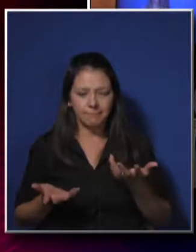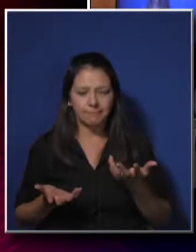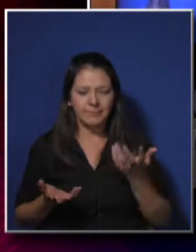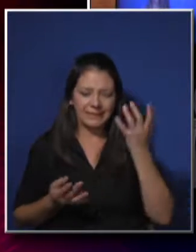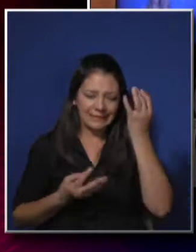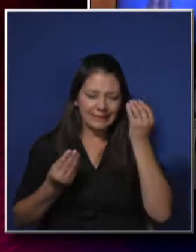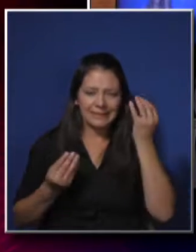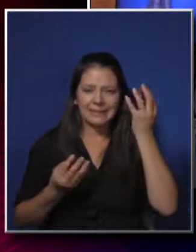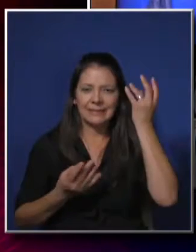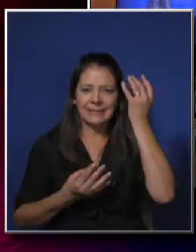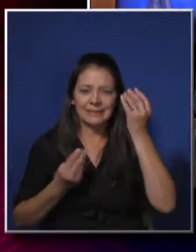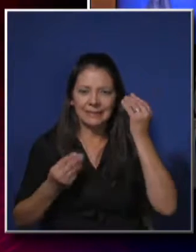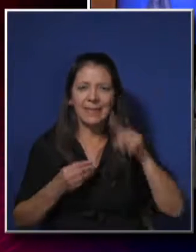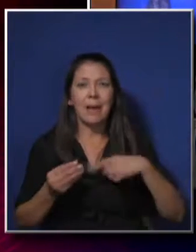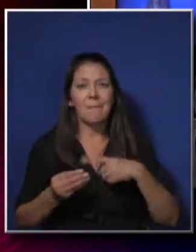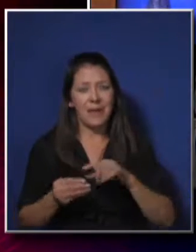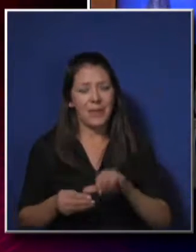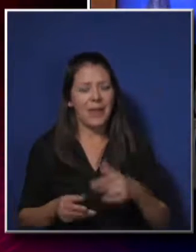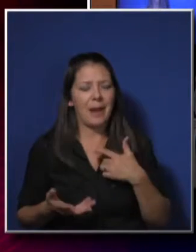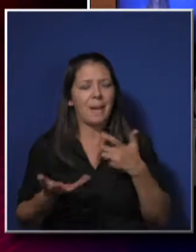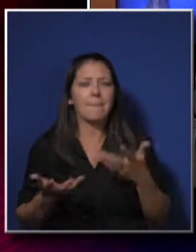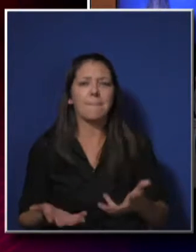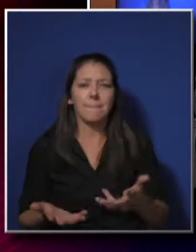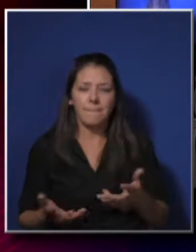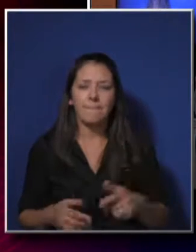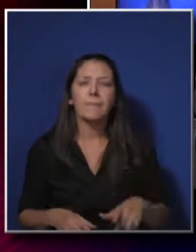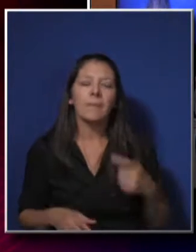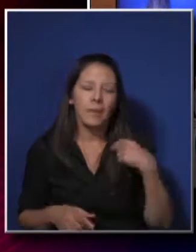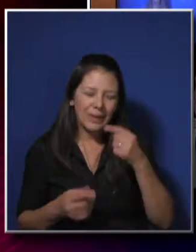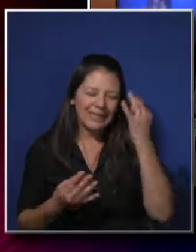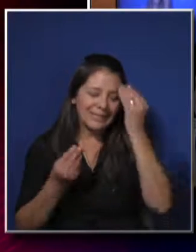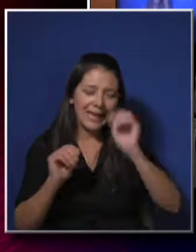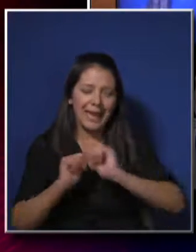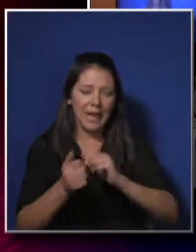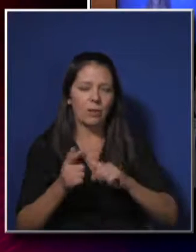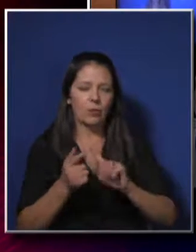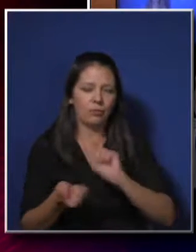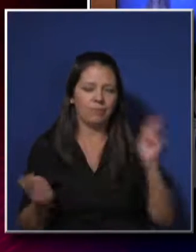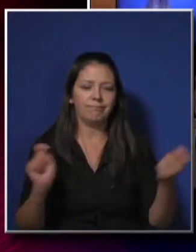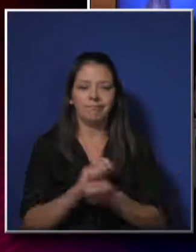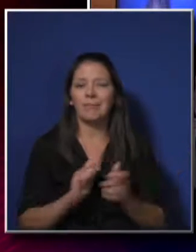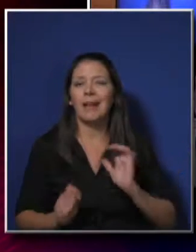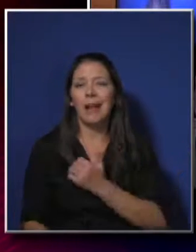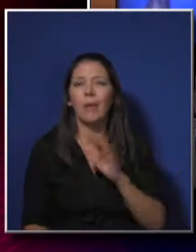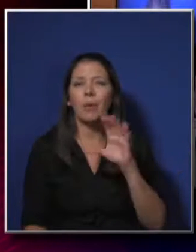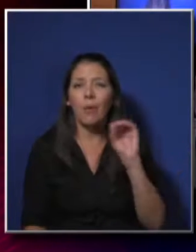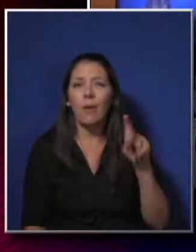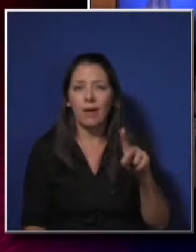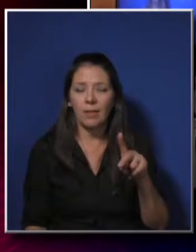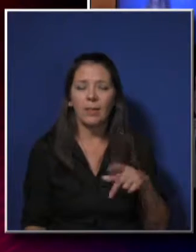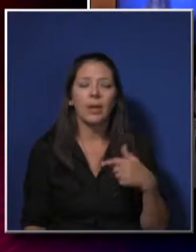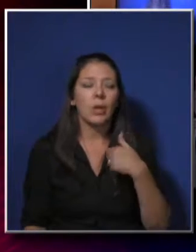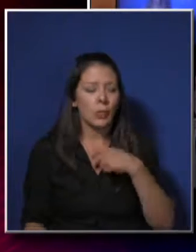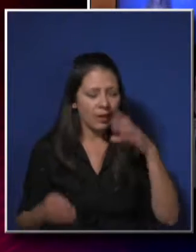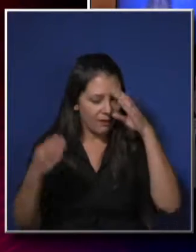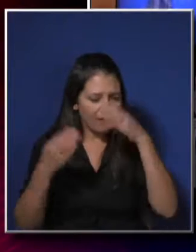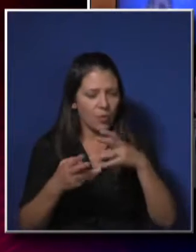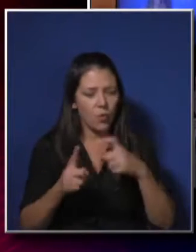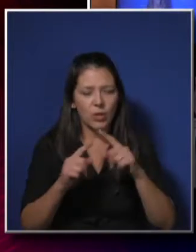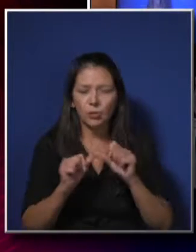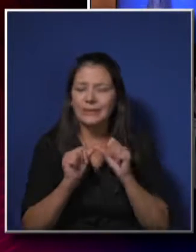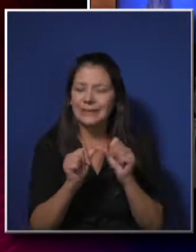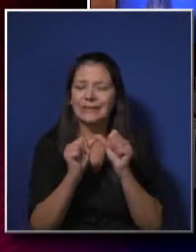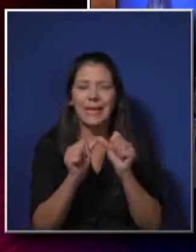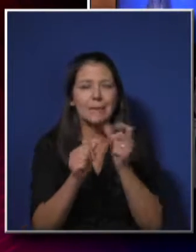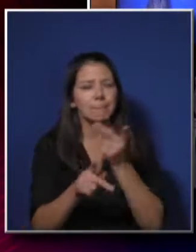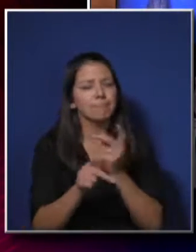times. We are looking at redesigning our cooperatives. We are focused on sustainability, and the timing is